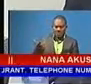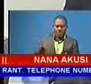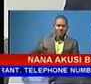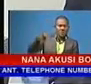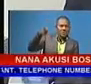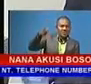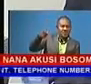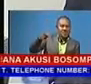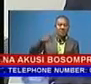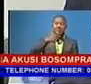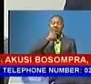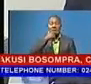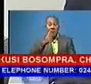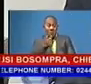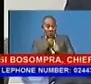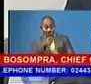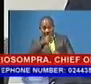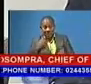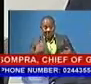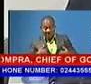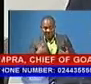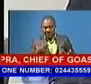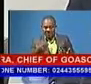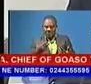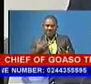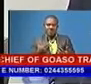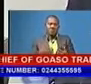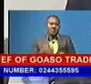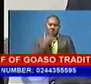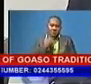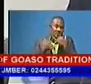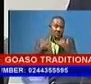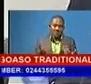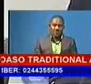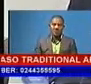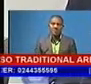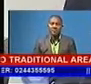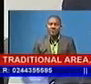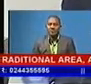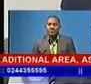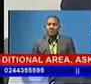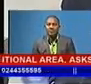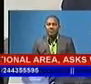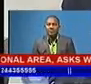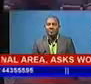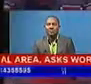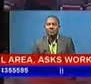by the first petitioner? not arising from.